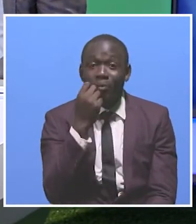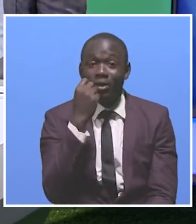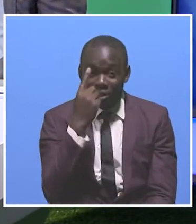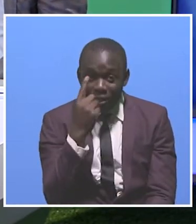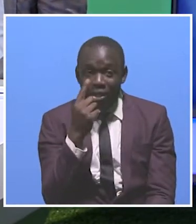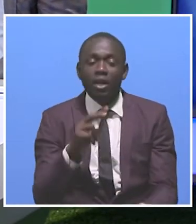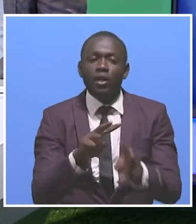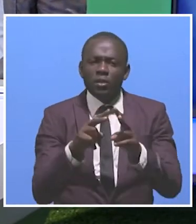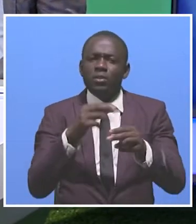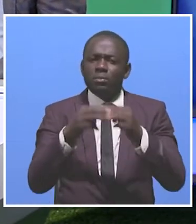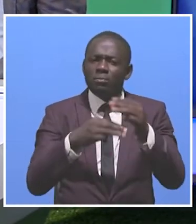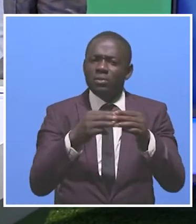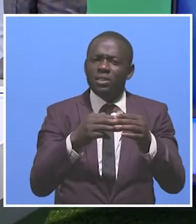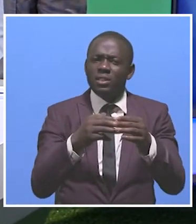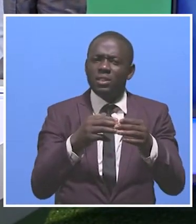cut age